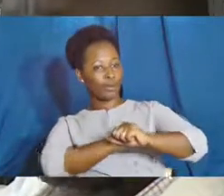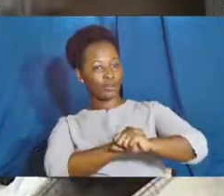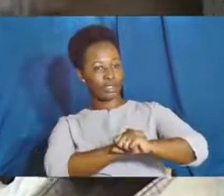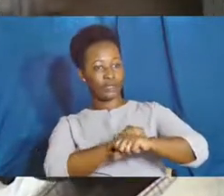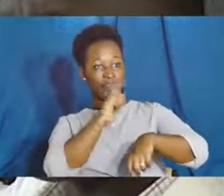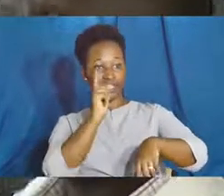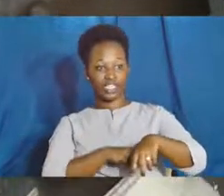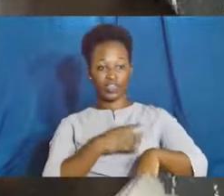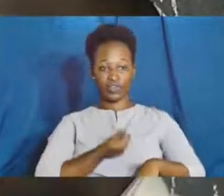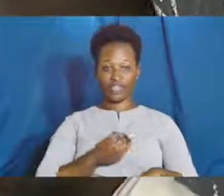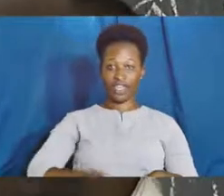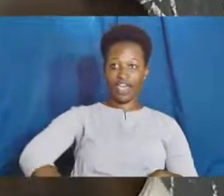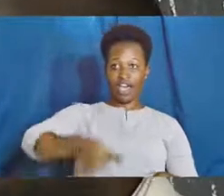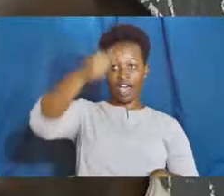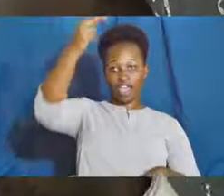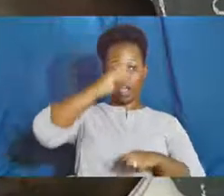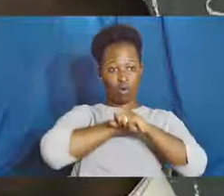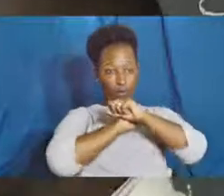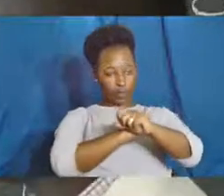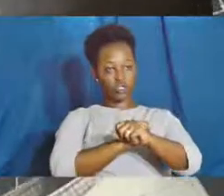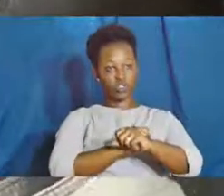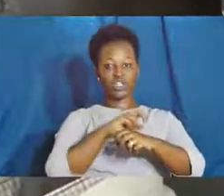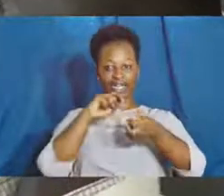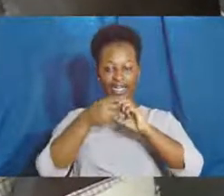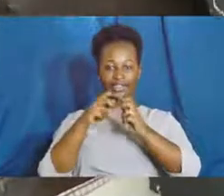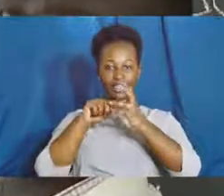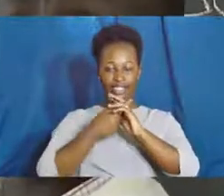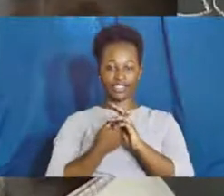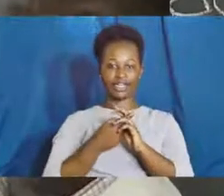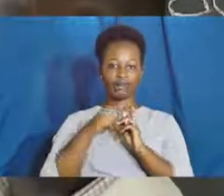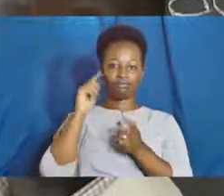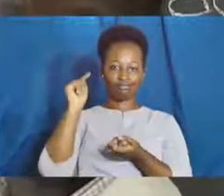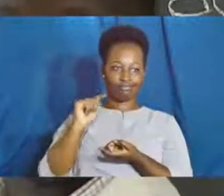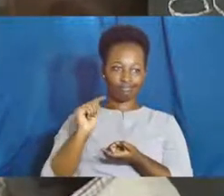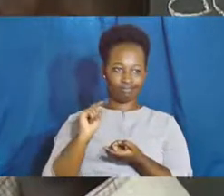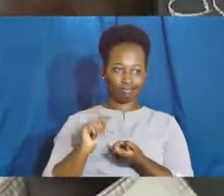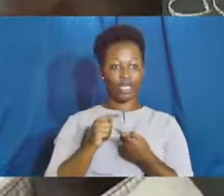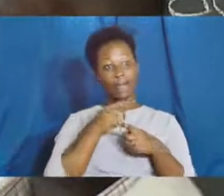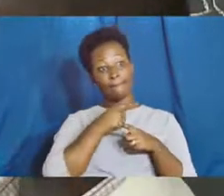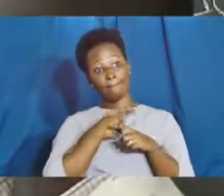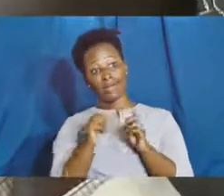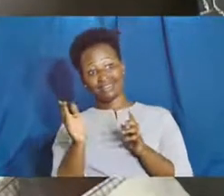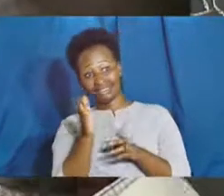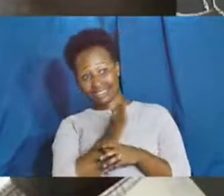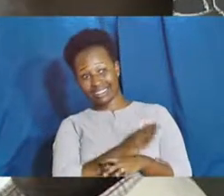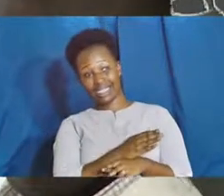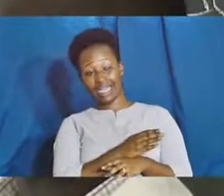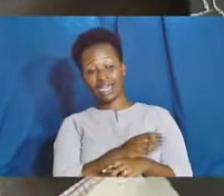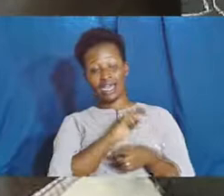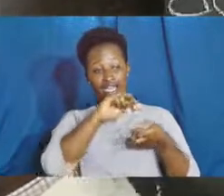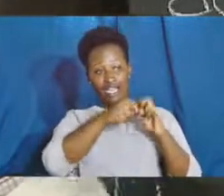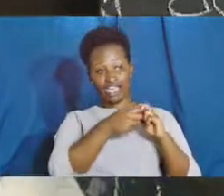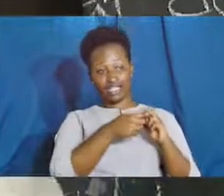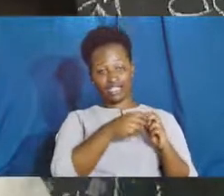this high opposition, means the current is now being slowed down. But here now the current is higher than what we have there.